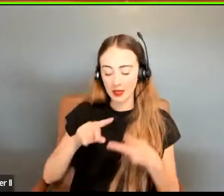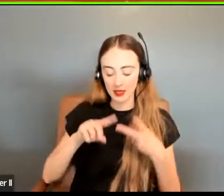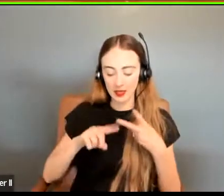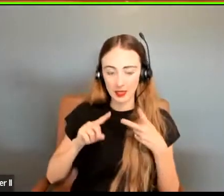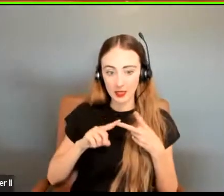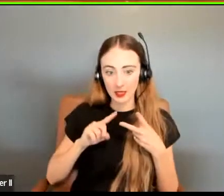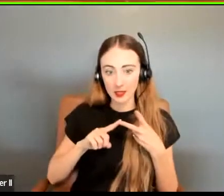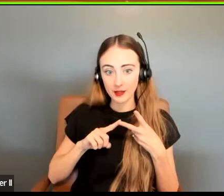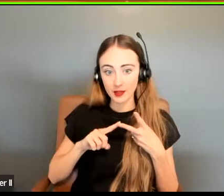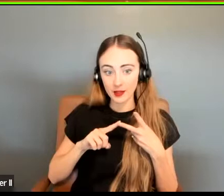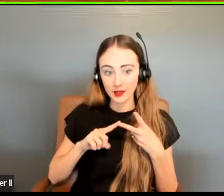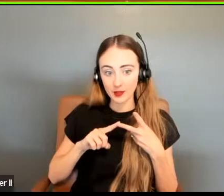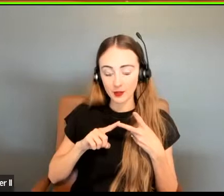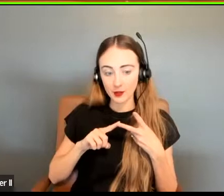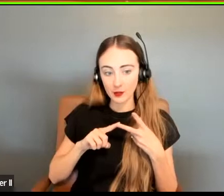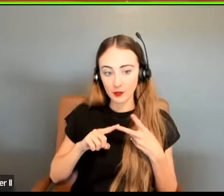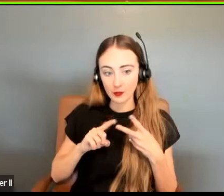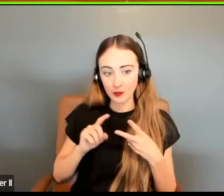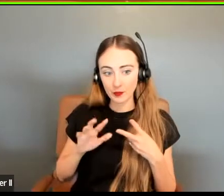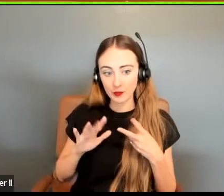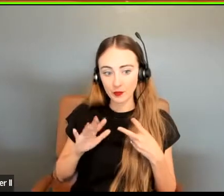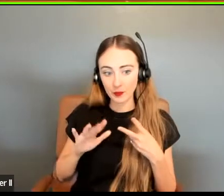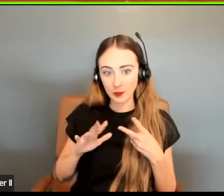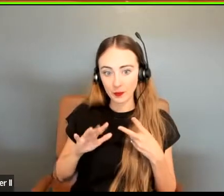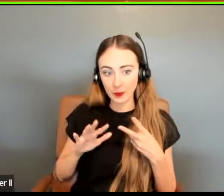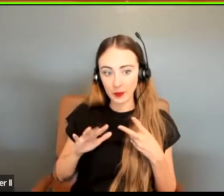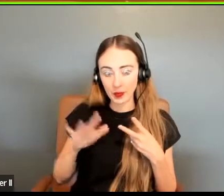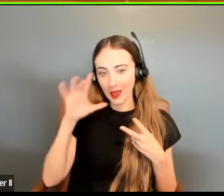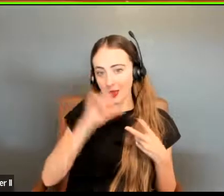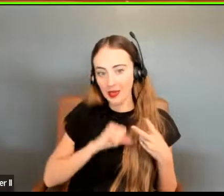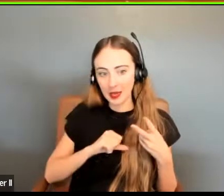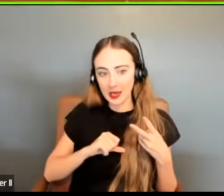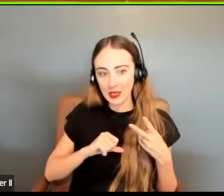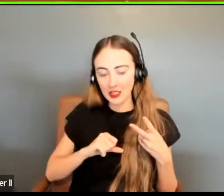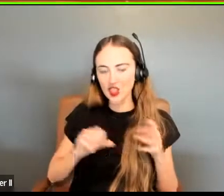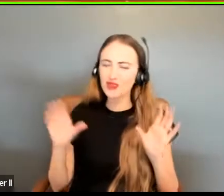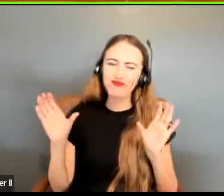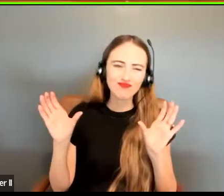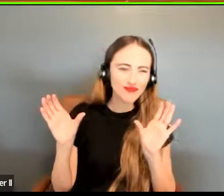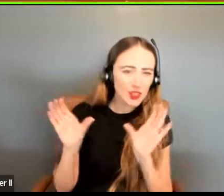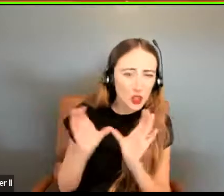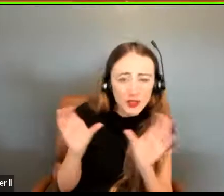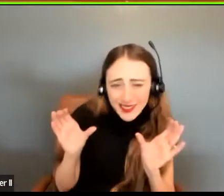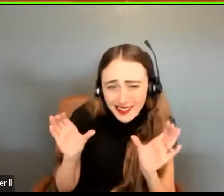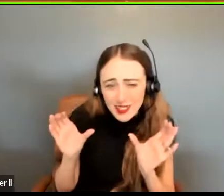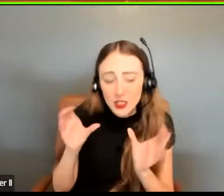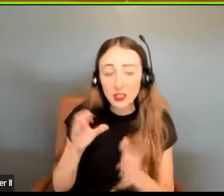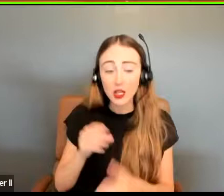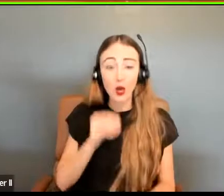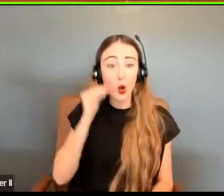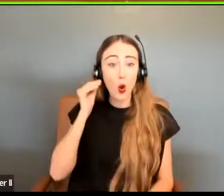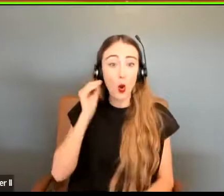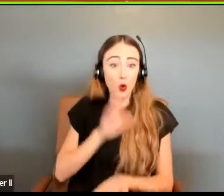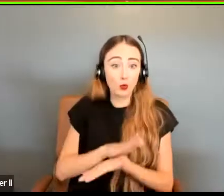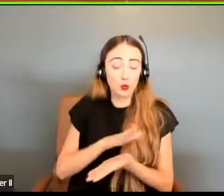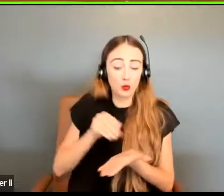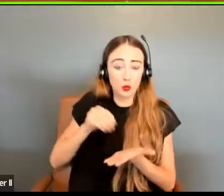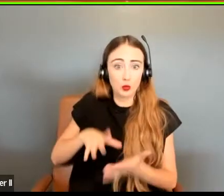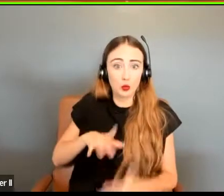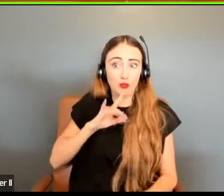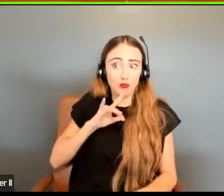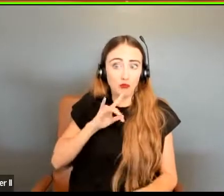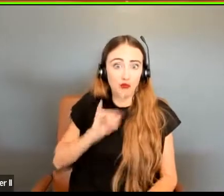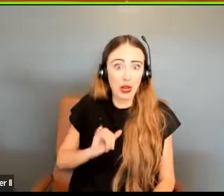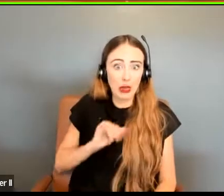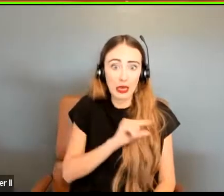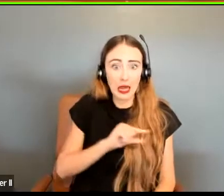had was around, I guess we'll call it certification that a homeschool student is actually eligible